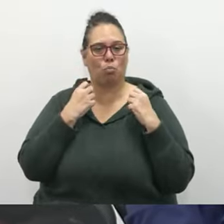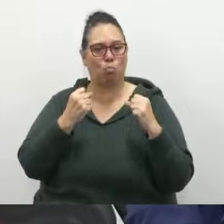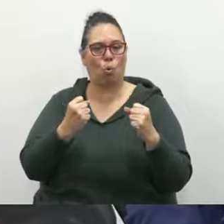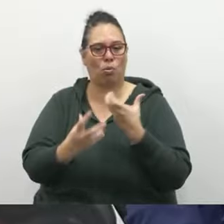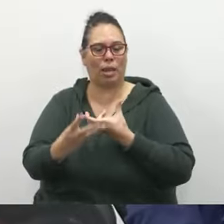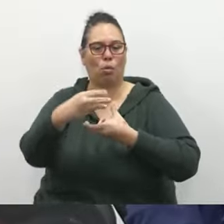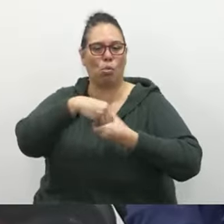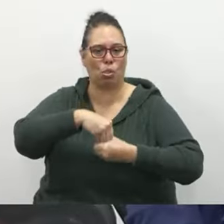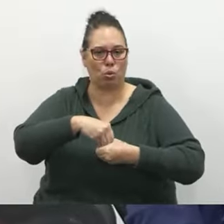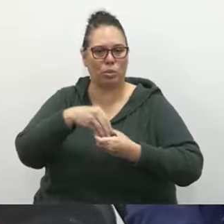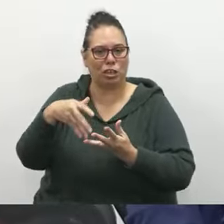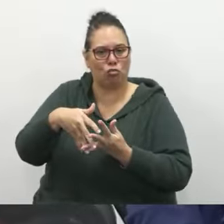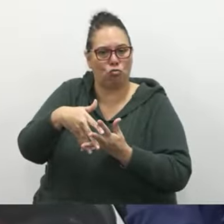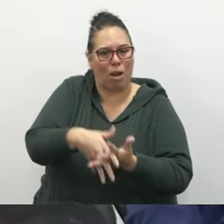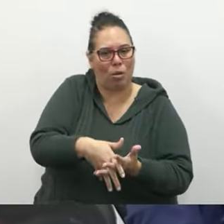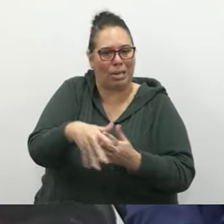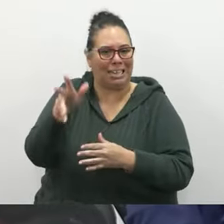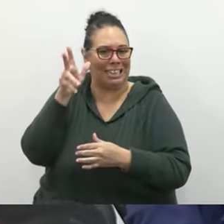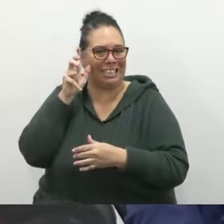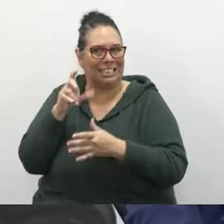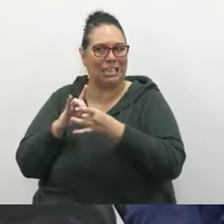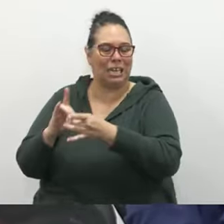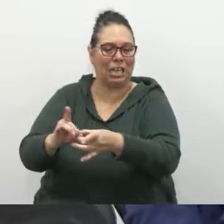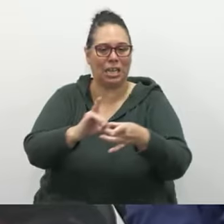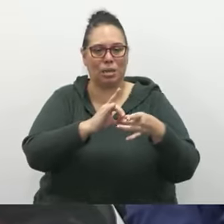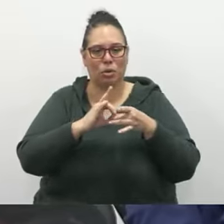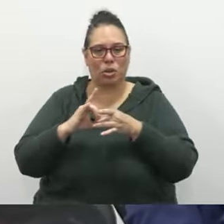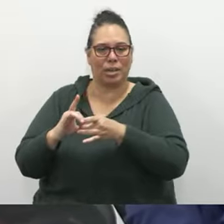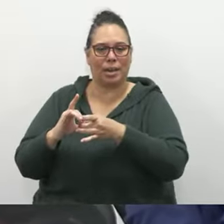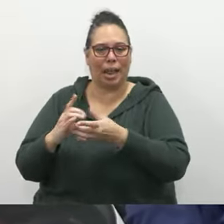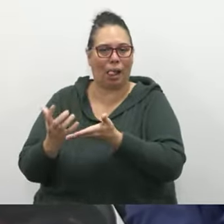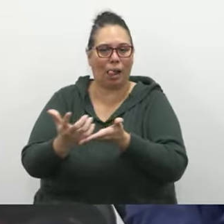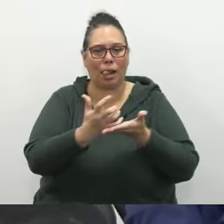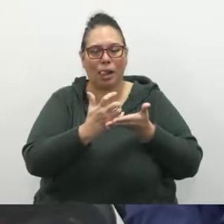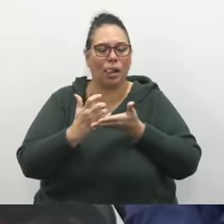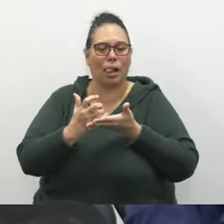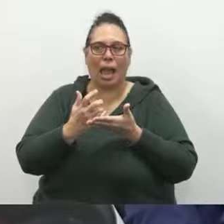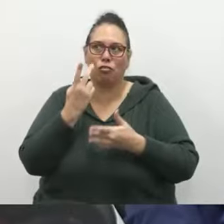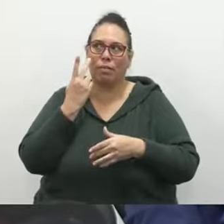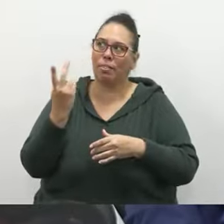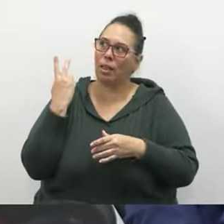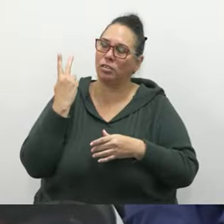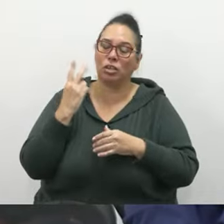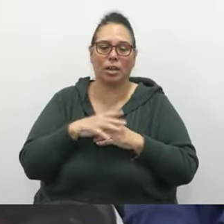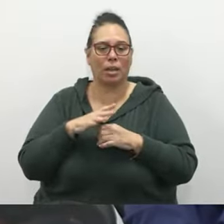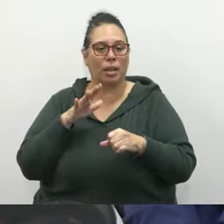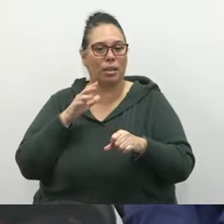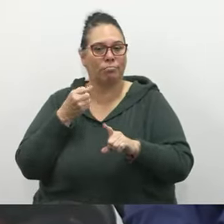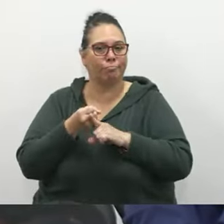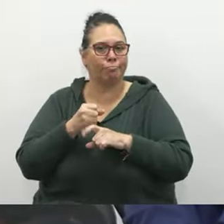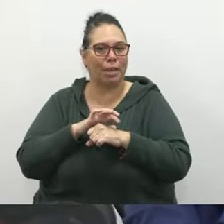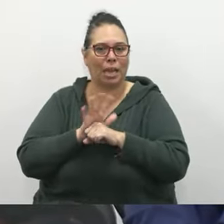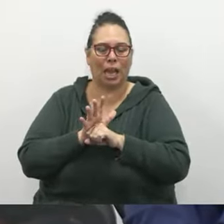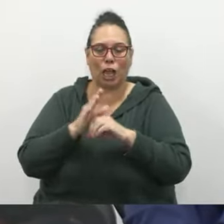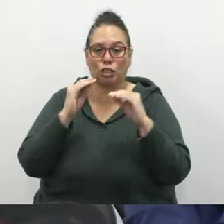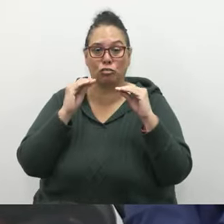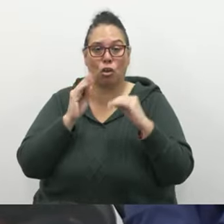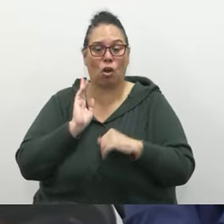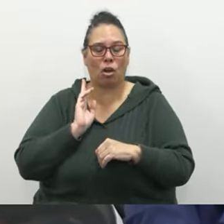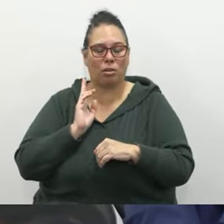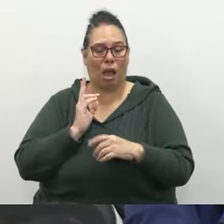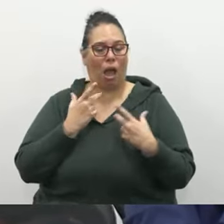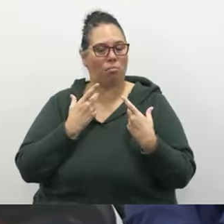inclusive, grounded in listening, collaboration, and collective reflection. The pandemic taught us resilience, but it also